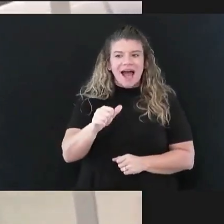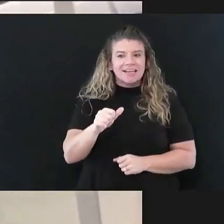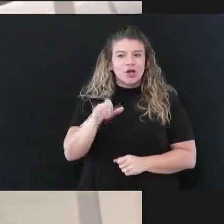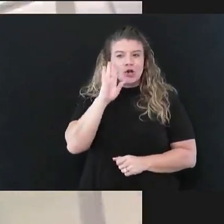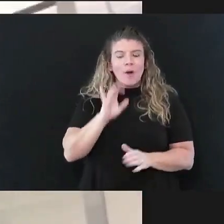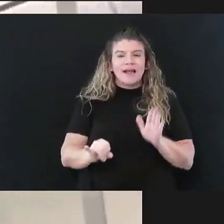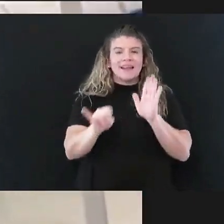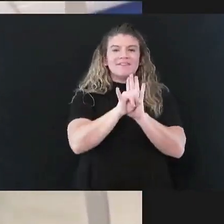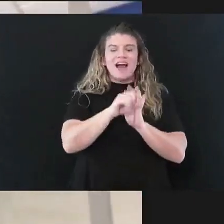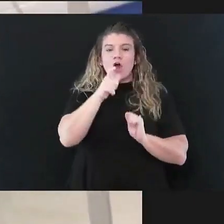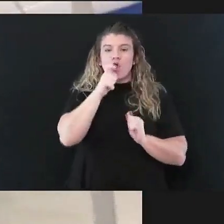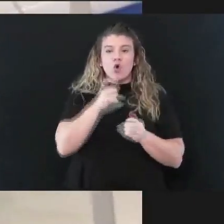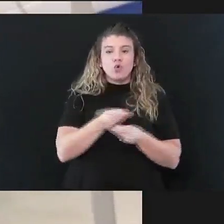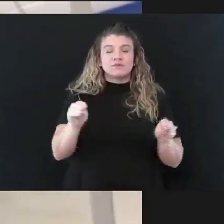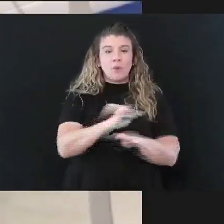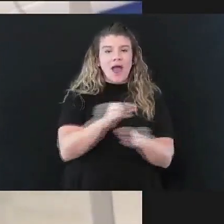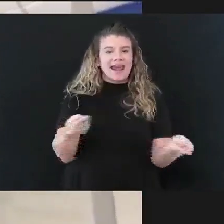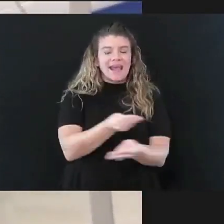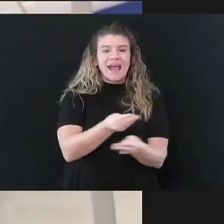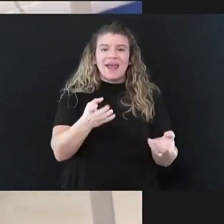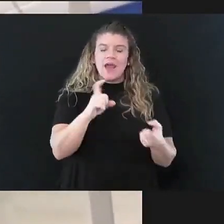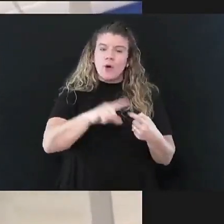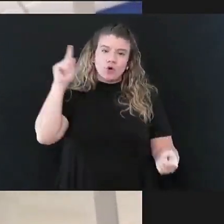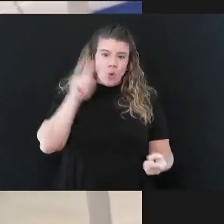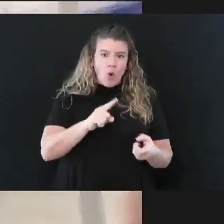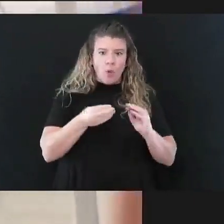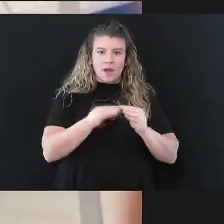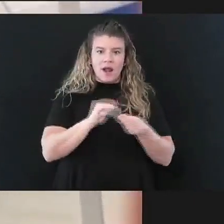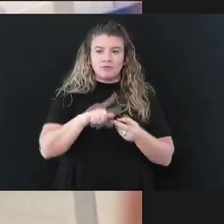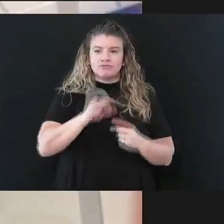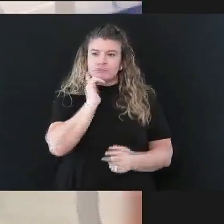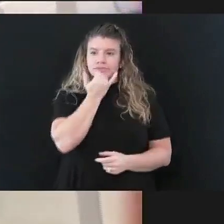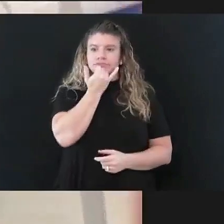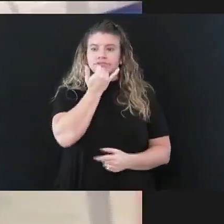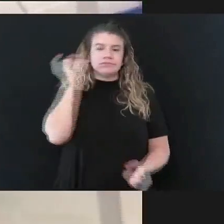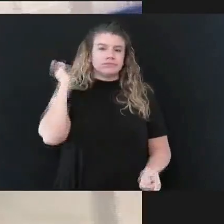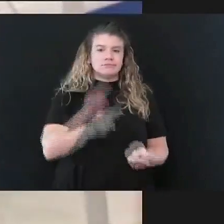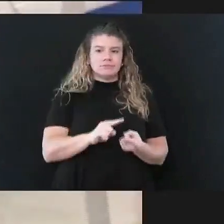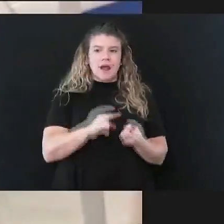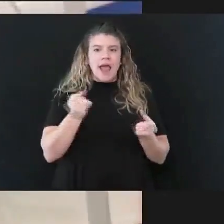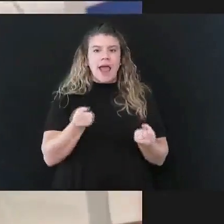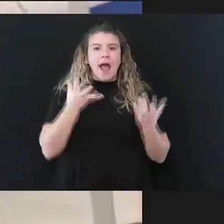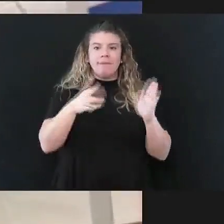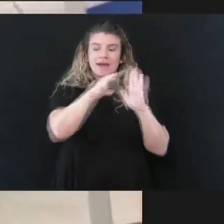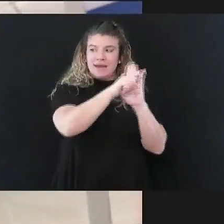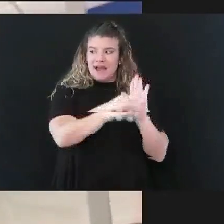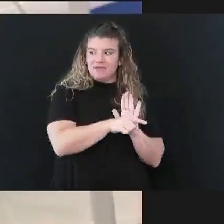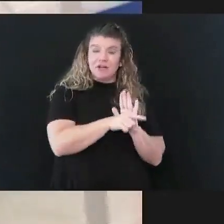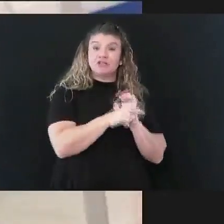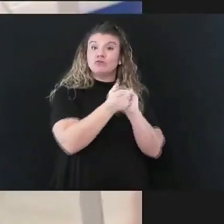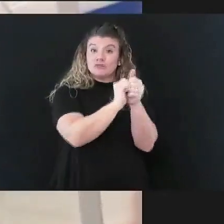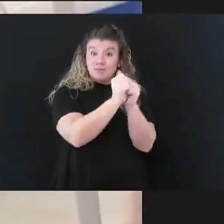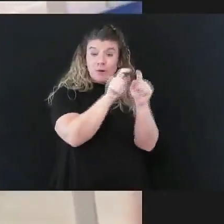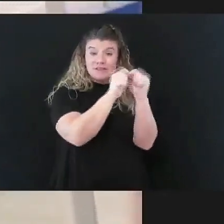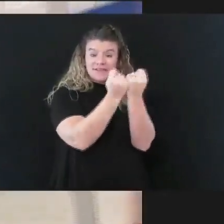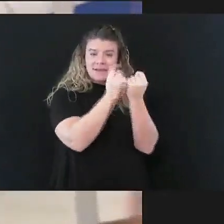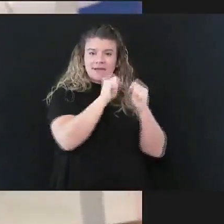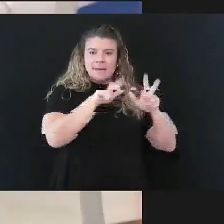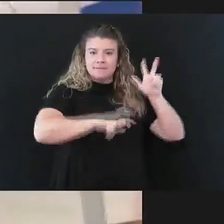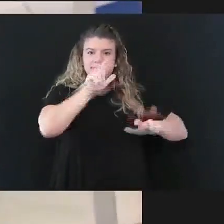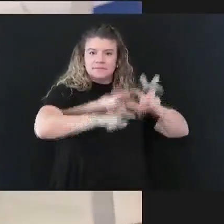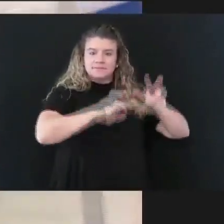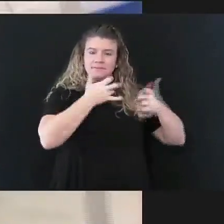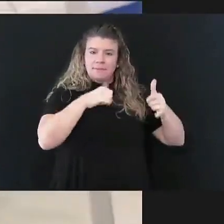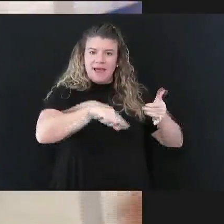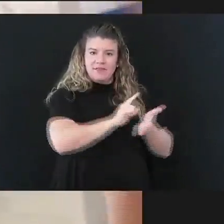spreaders, but with the goal of lowering the numbers, perhaps artificially inflating the number of negatives so that sports teams that are in the playoffs could play this